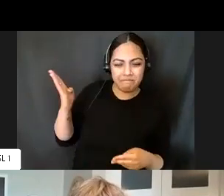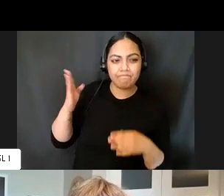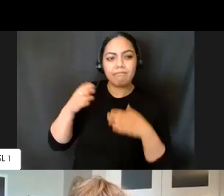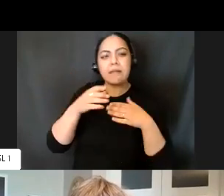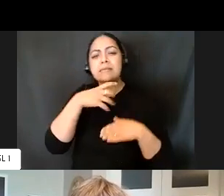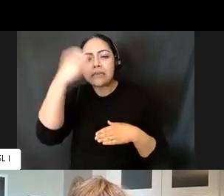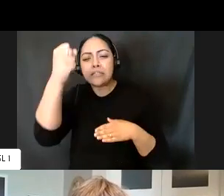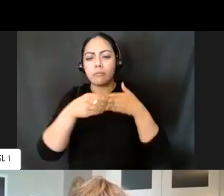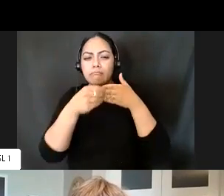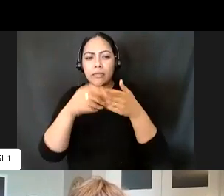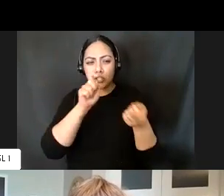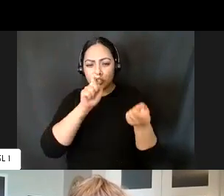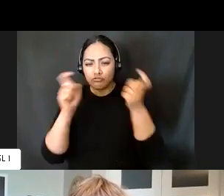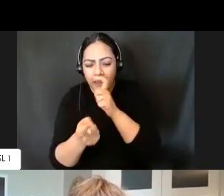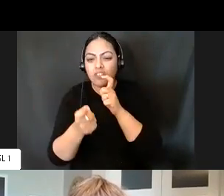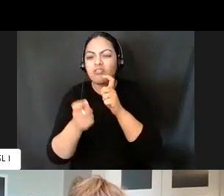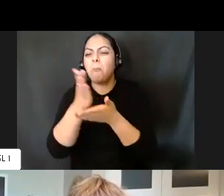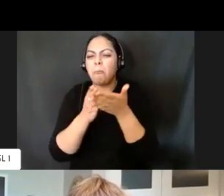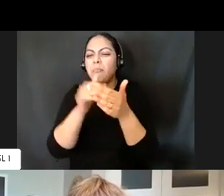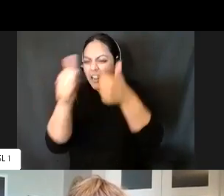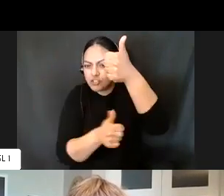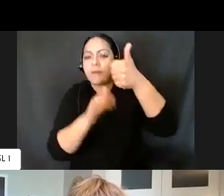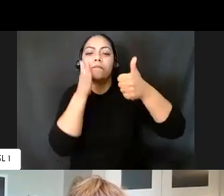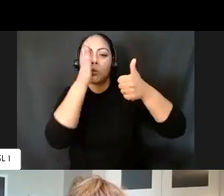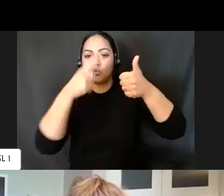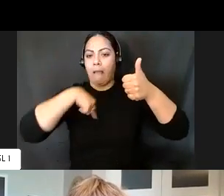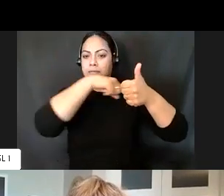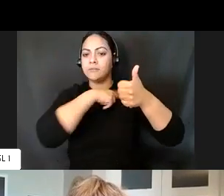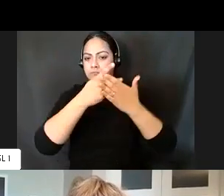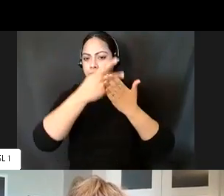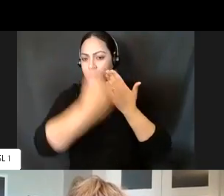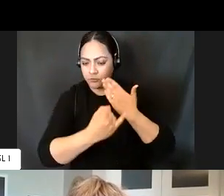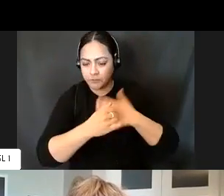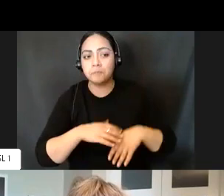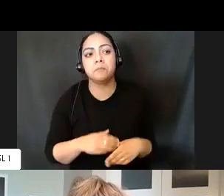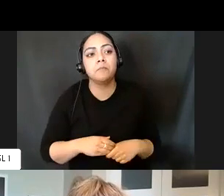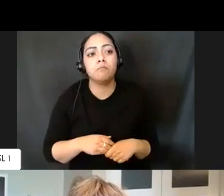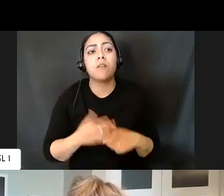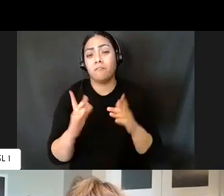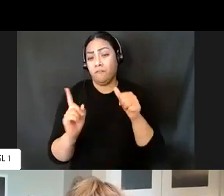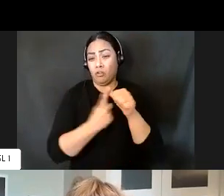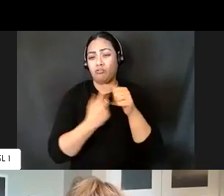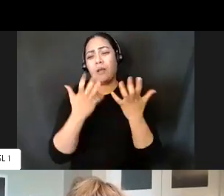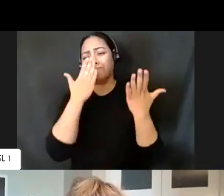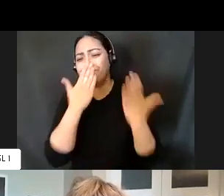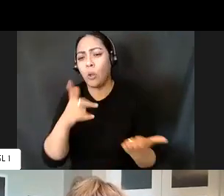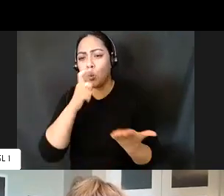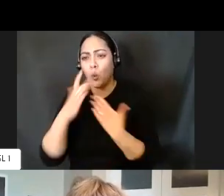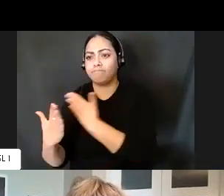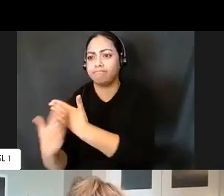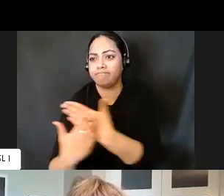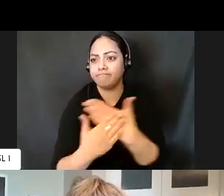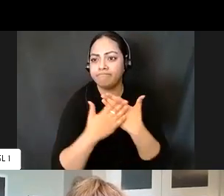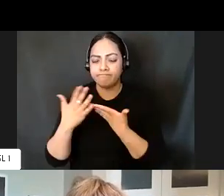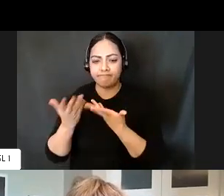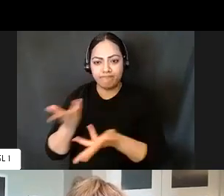Us initiative. I want to start by thanking all the people that we consulted on the